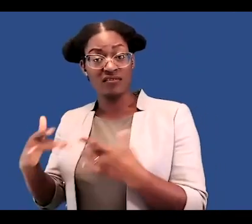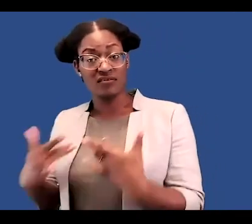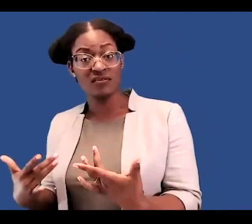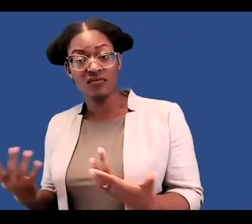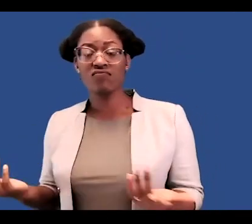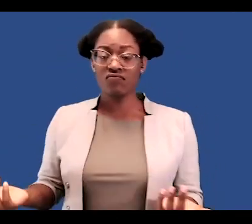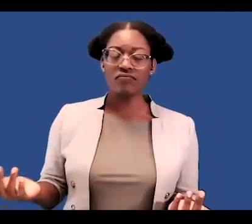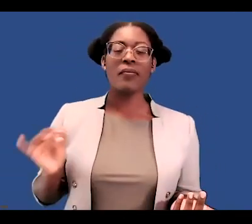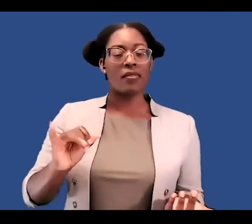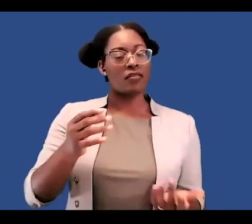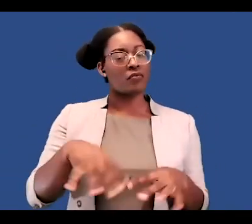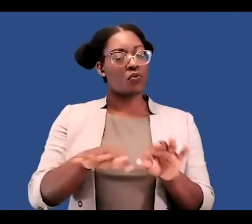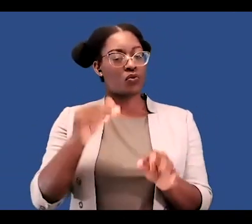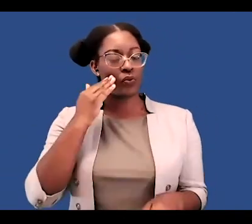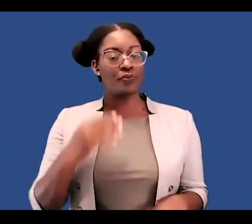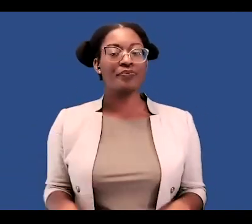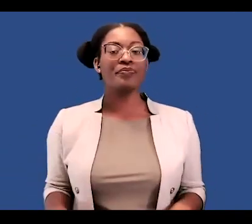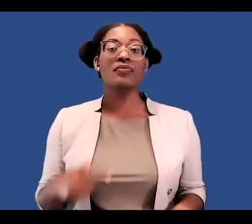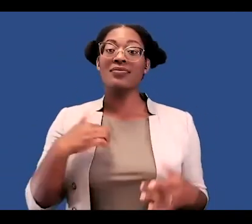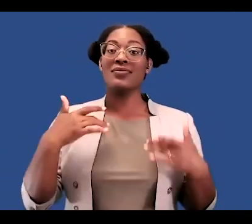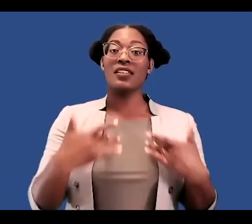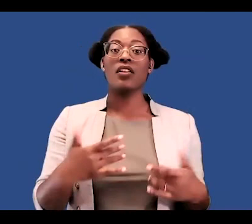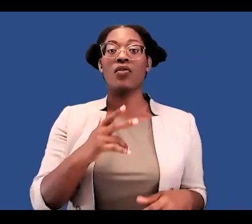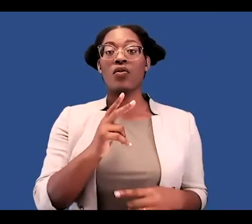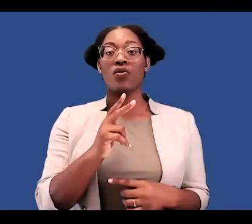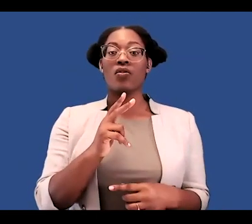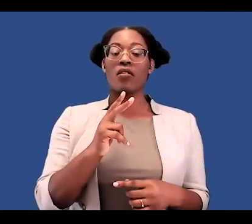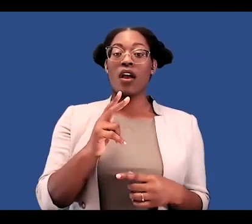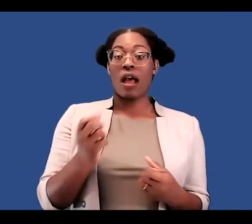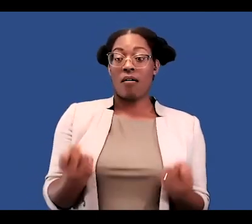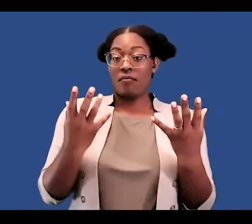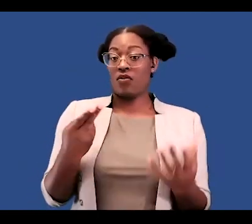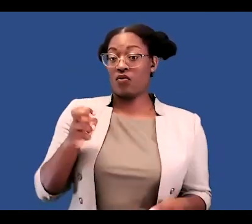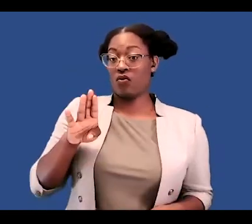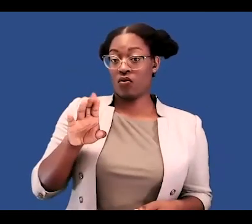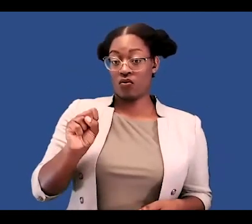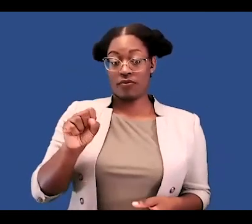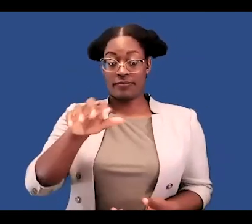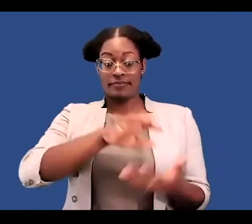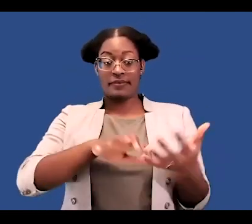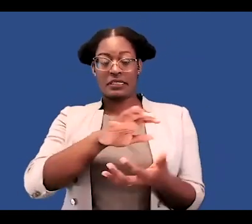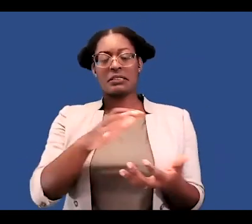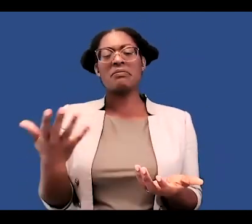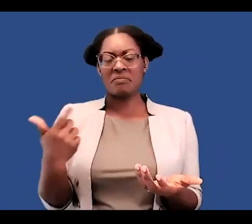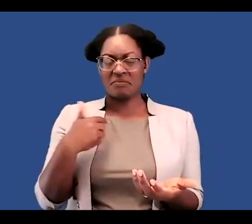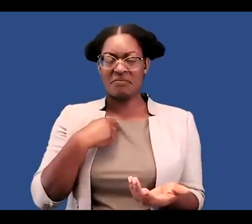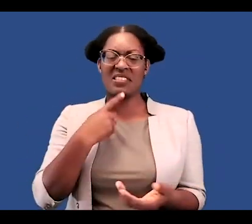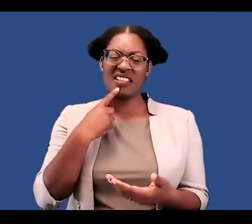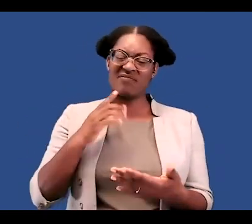3 to 5. 5 is a lot. Make sure that the flavors kind of match. There's different notes and